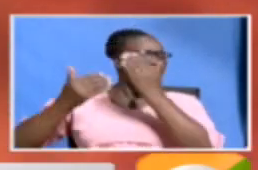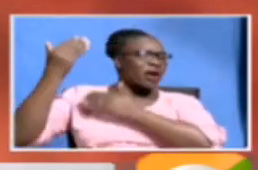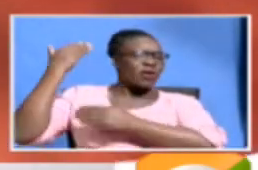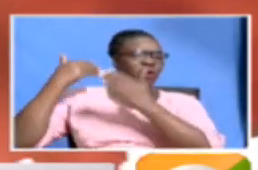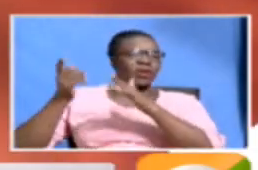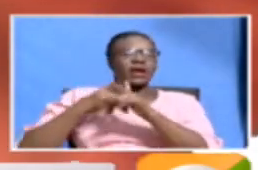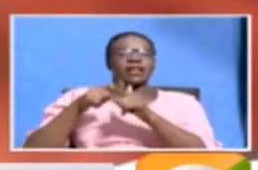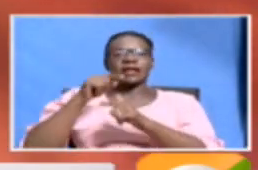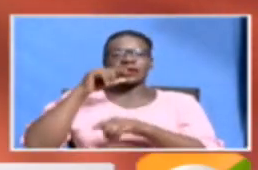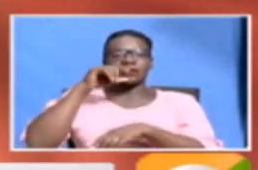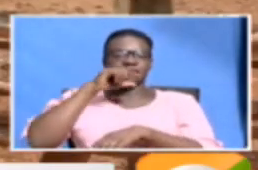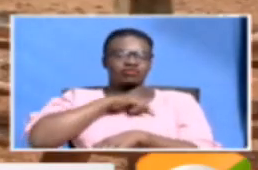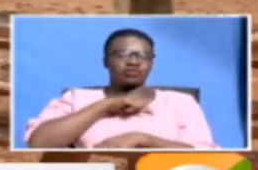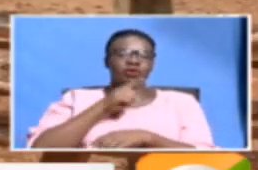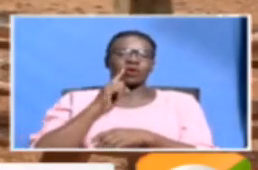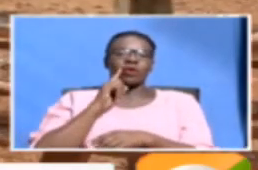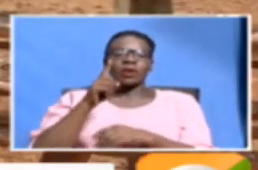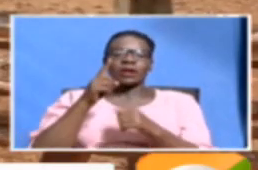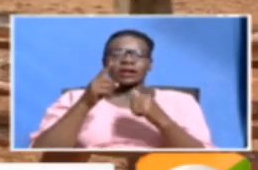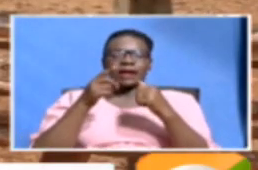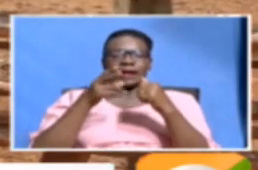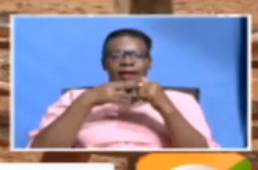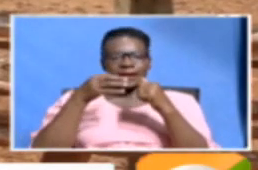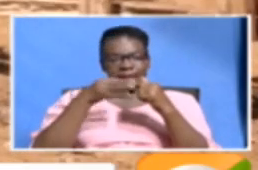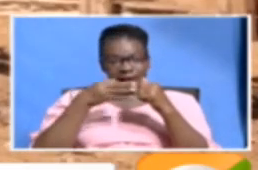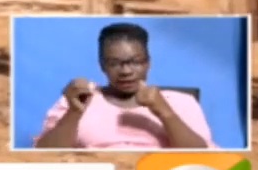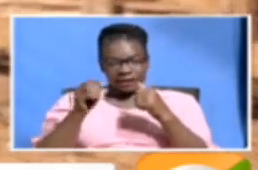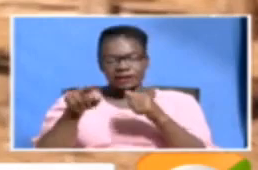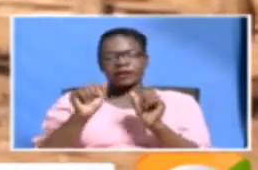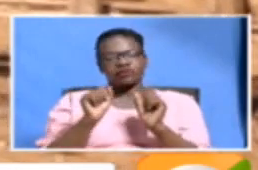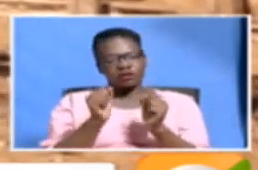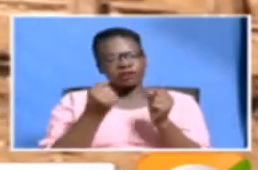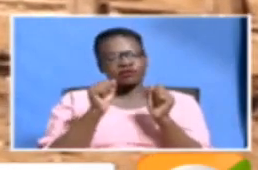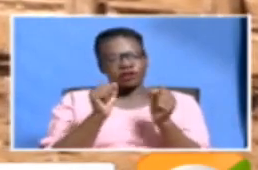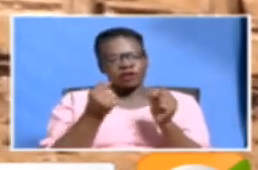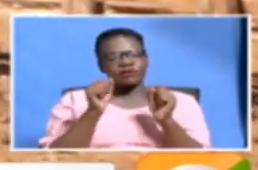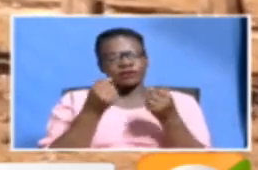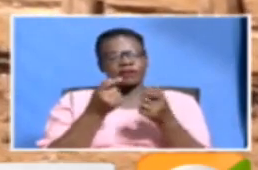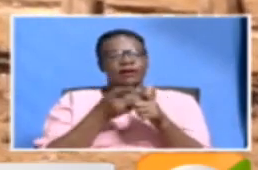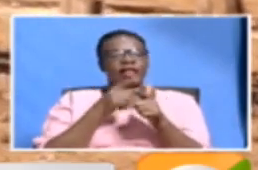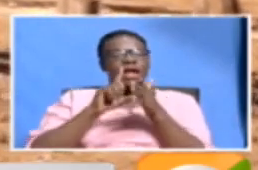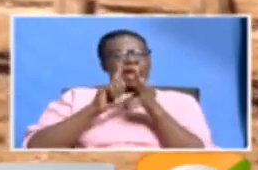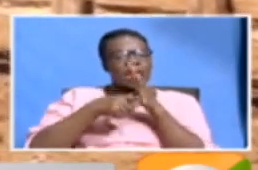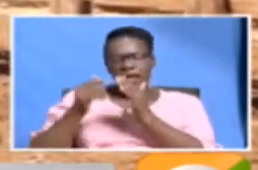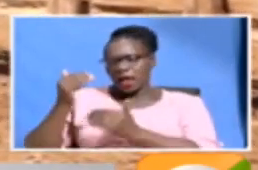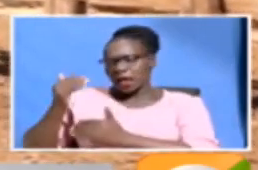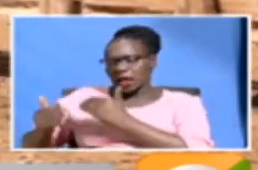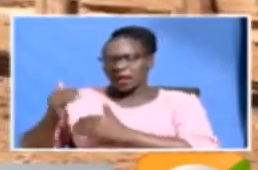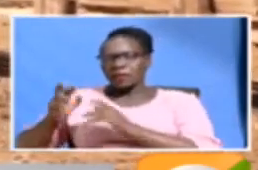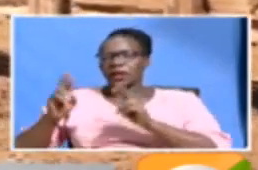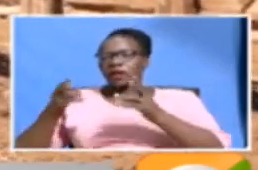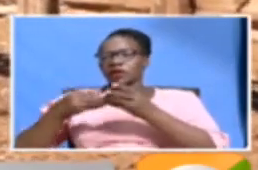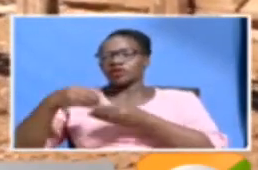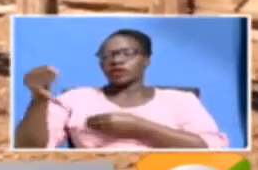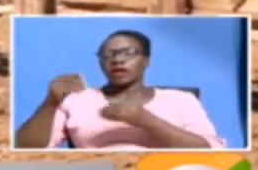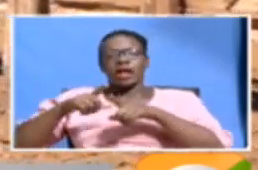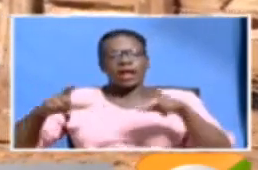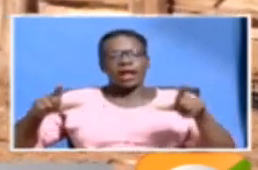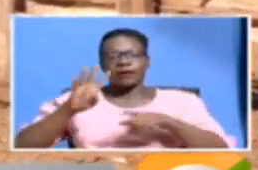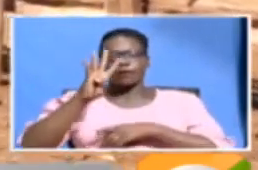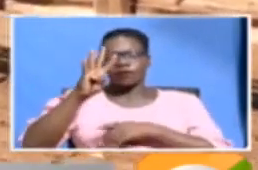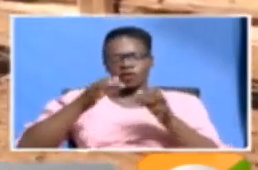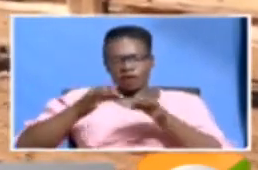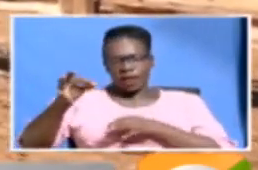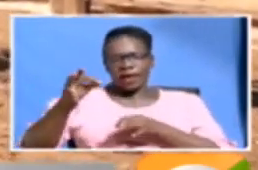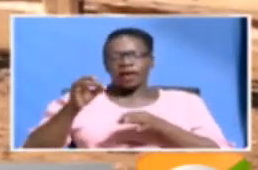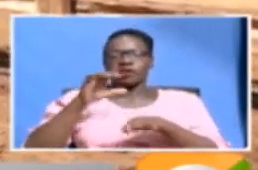180 shillings per month, which she saved for a rainy day. Then came a neighbor who was selling his four-acre piece of land in order